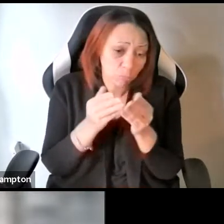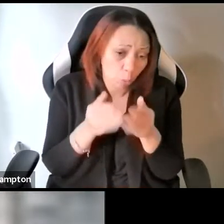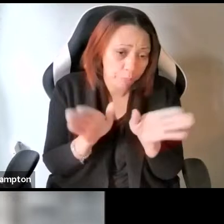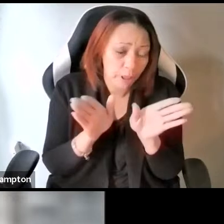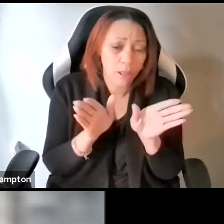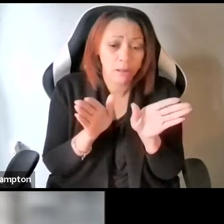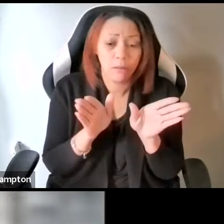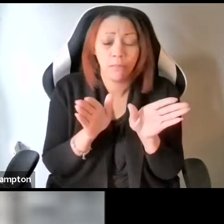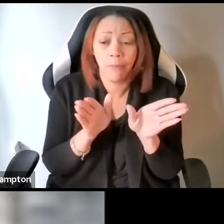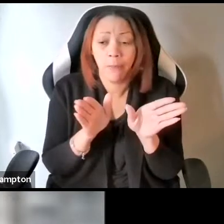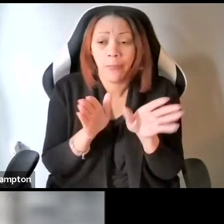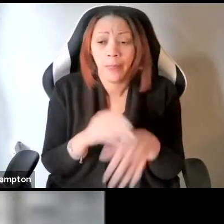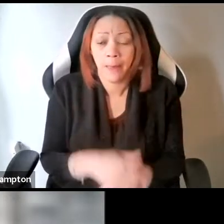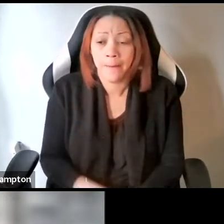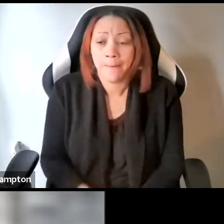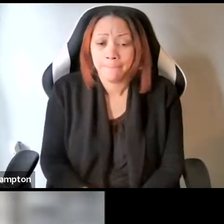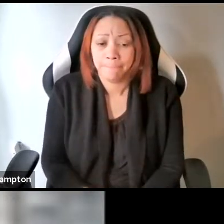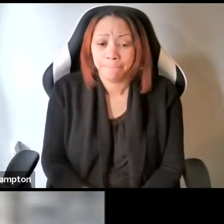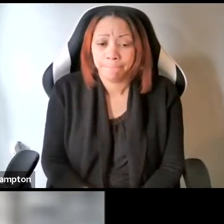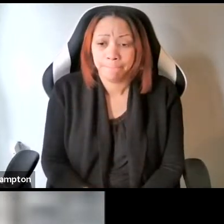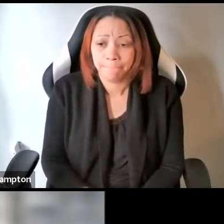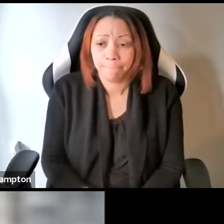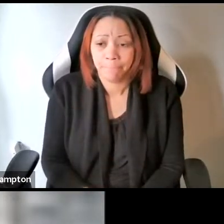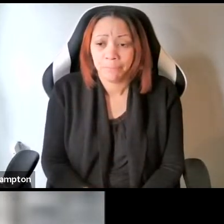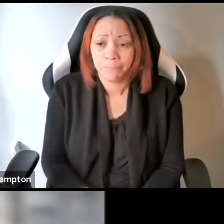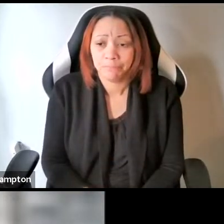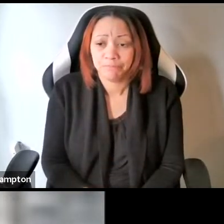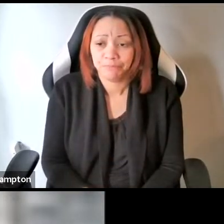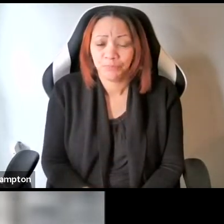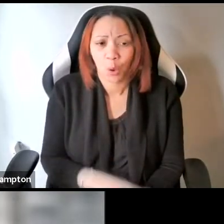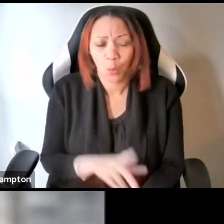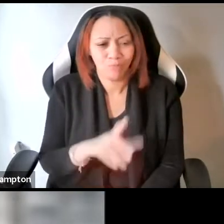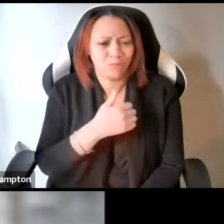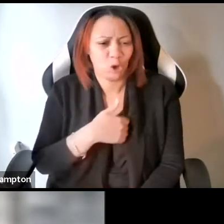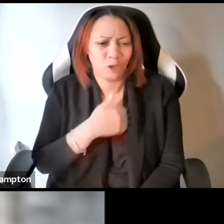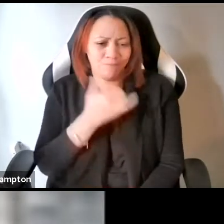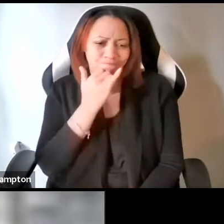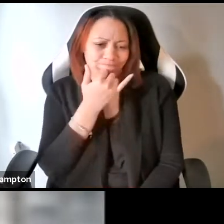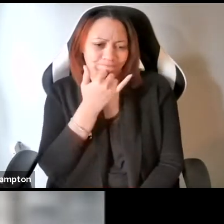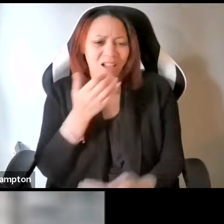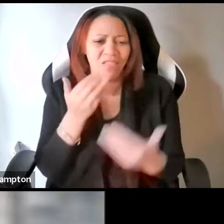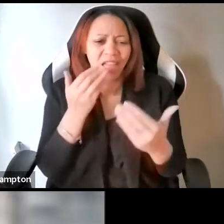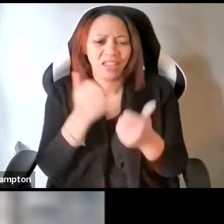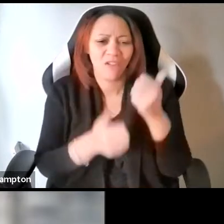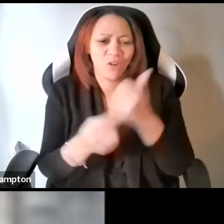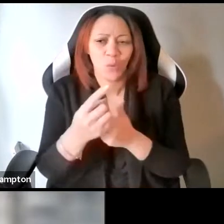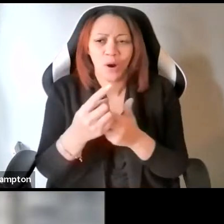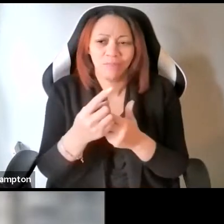Never mind. I take that back. Thank you all so much.